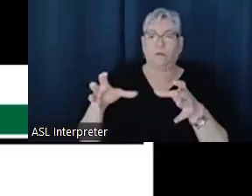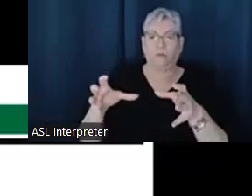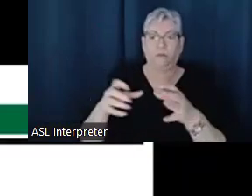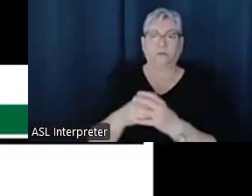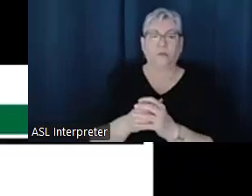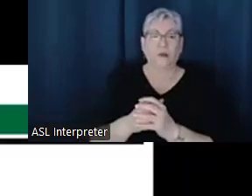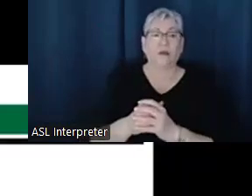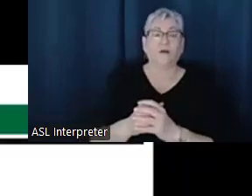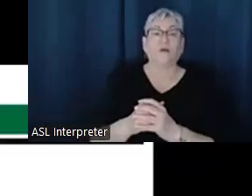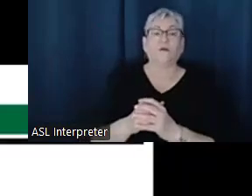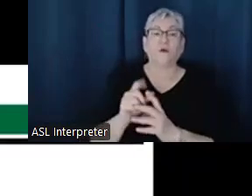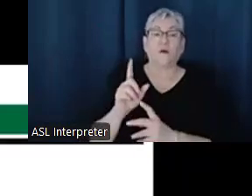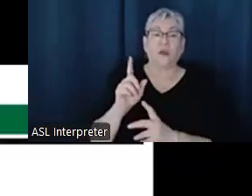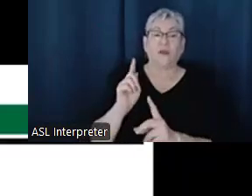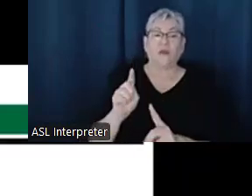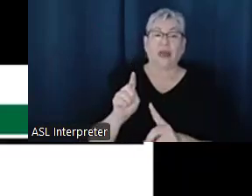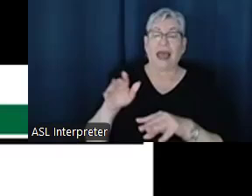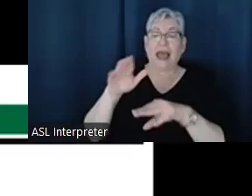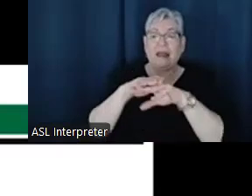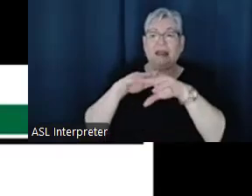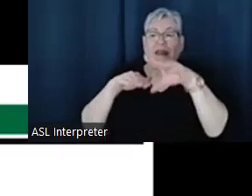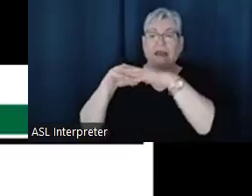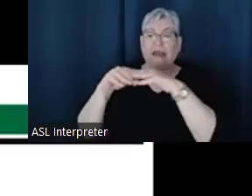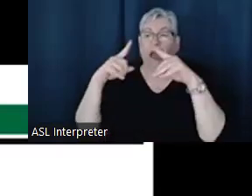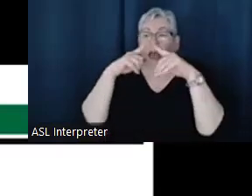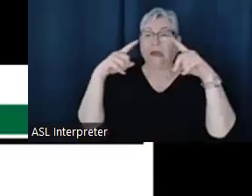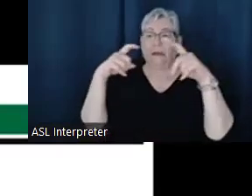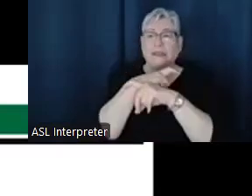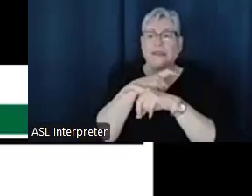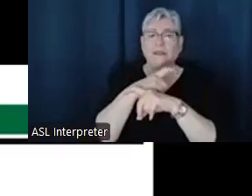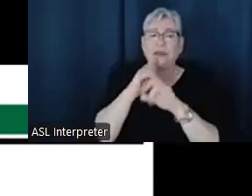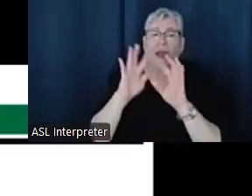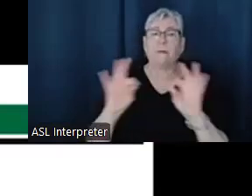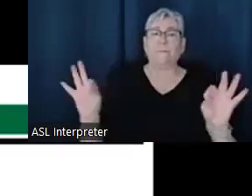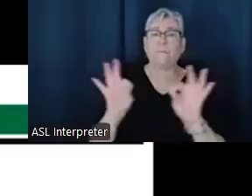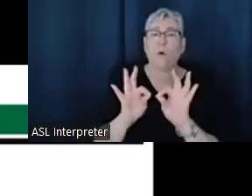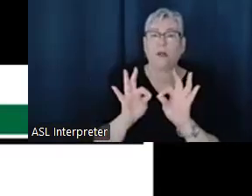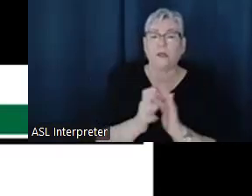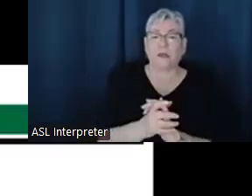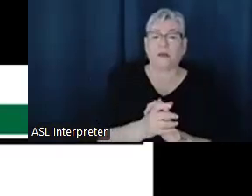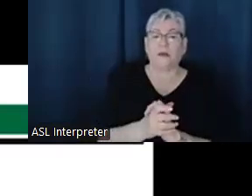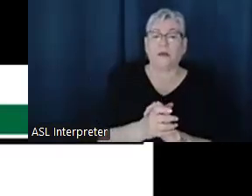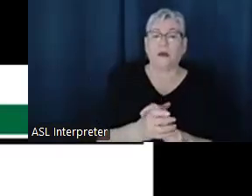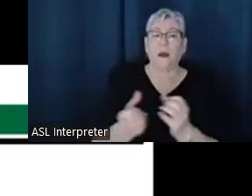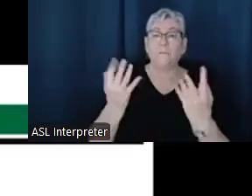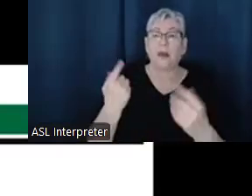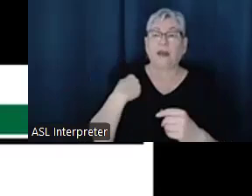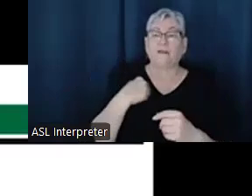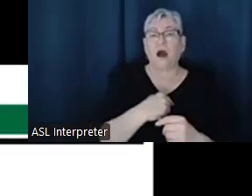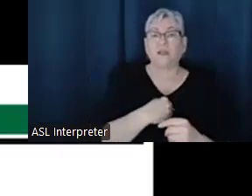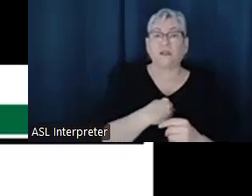think, adds a layer of complexity that's really important, which is a lot of us might be working